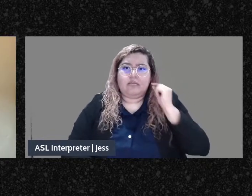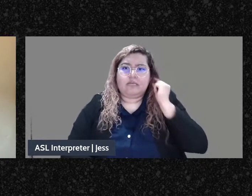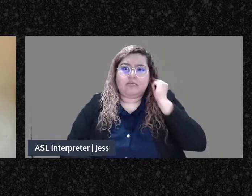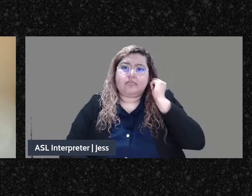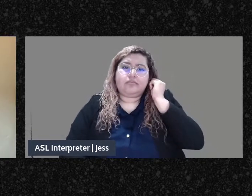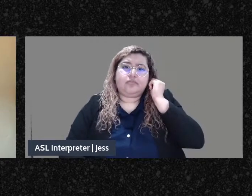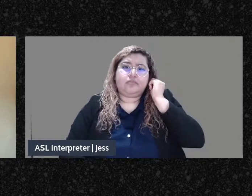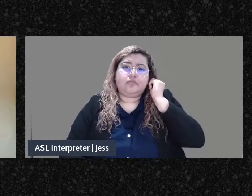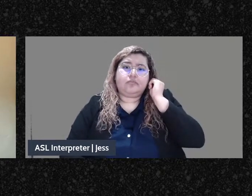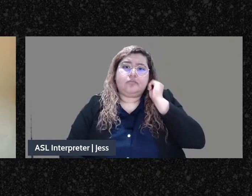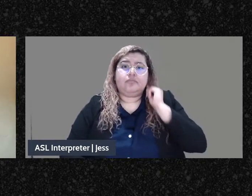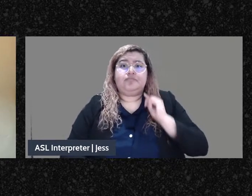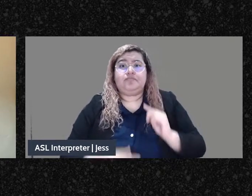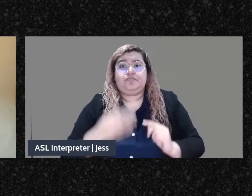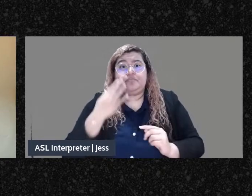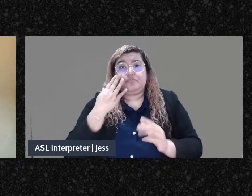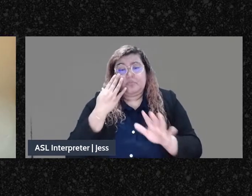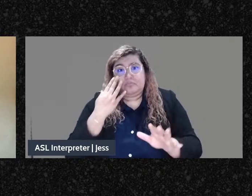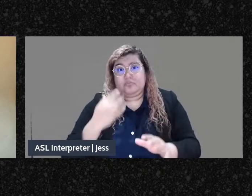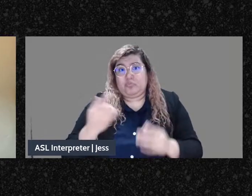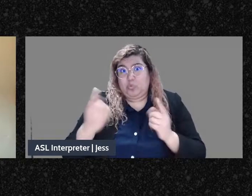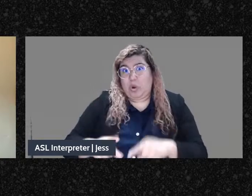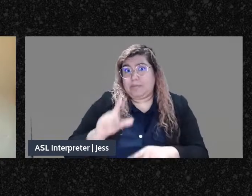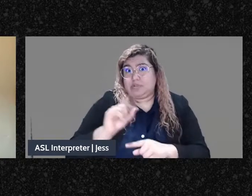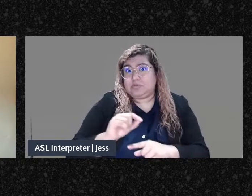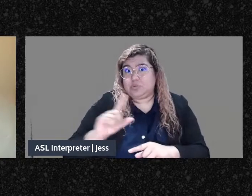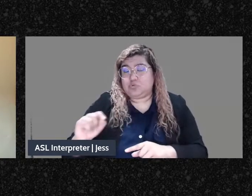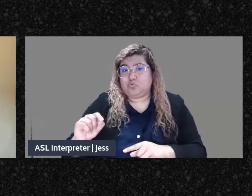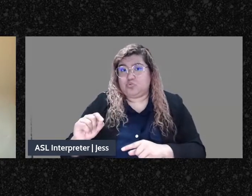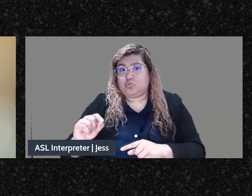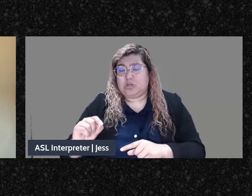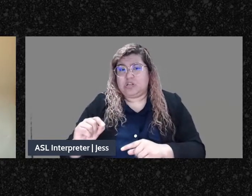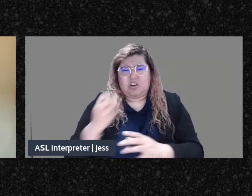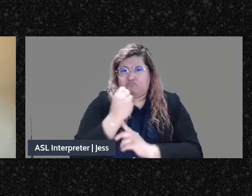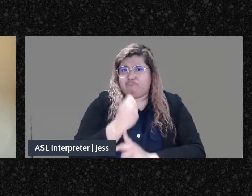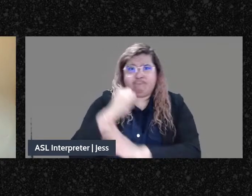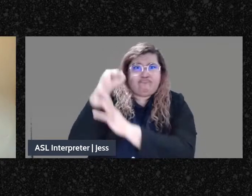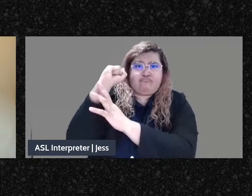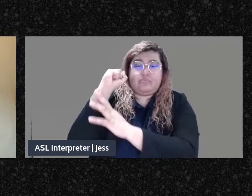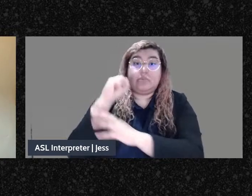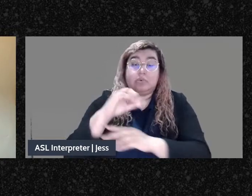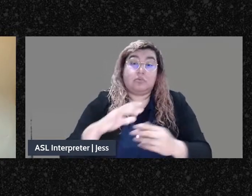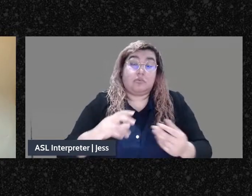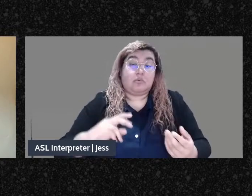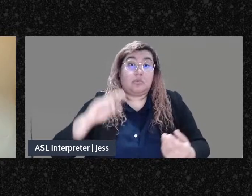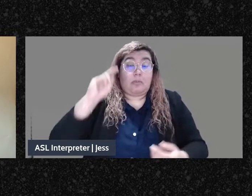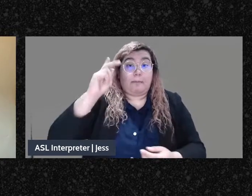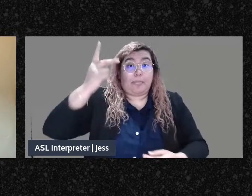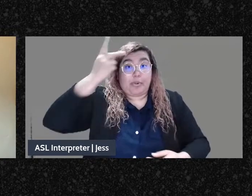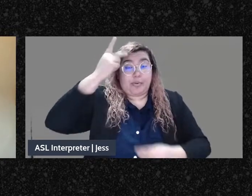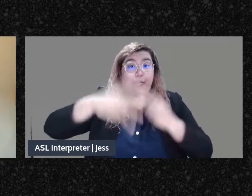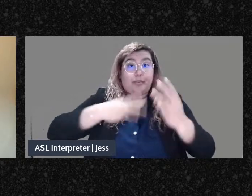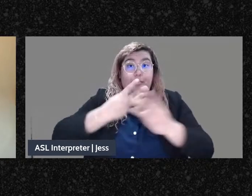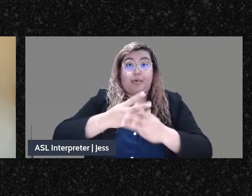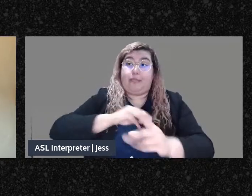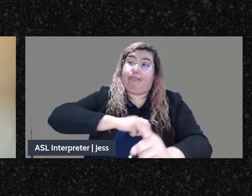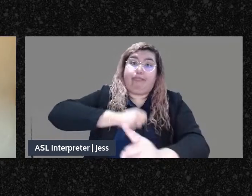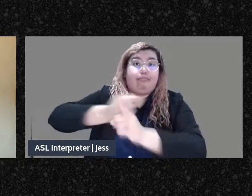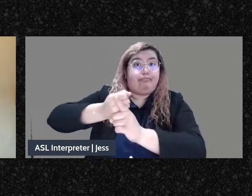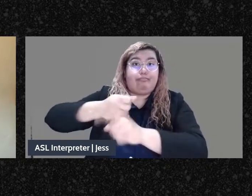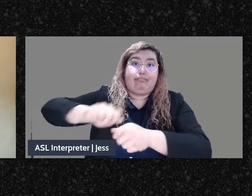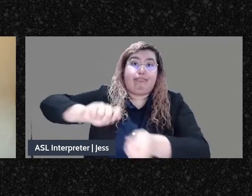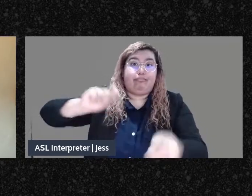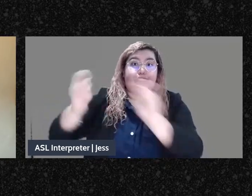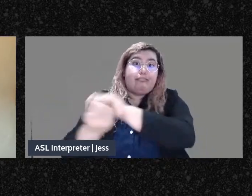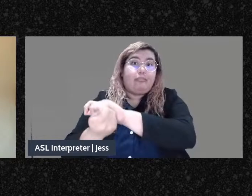been. It changed the political weather in a way that only disruptive action by huge numbers